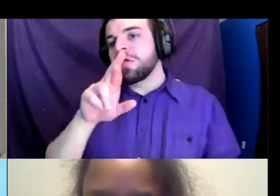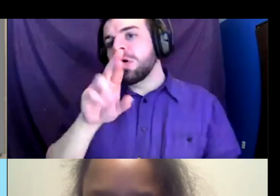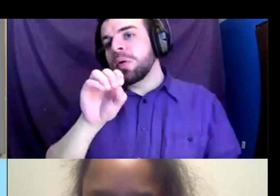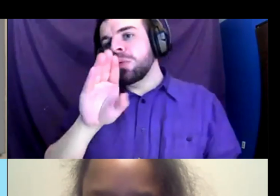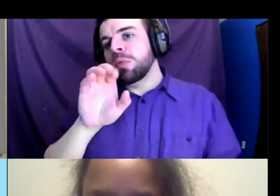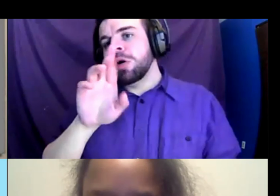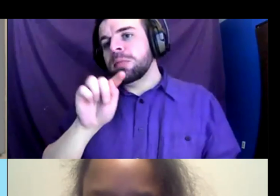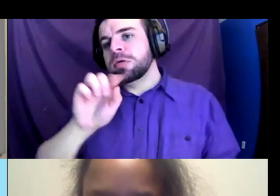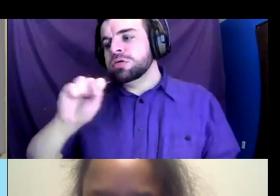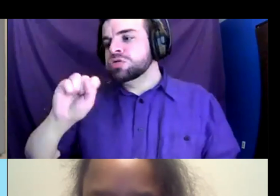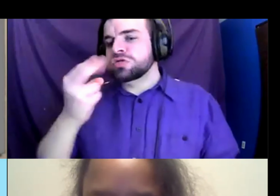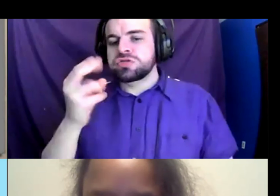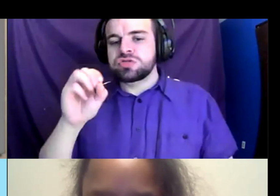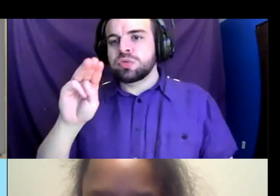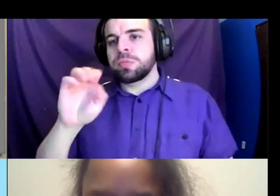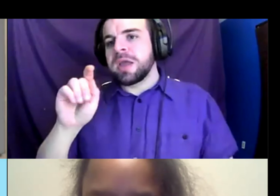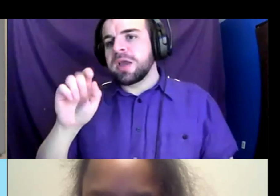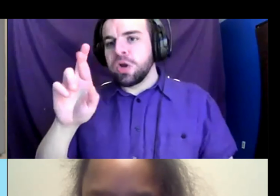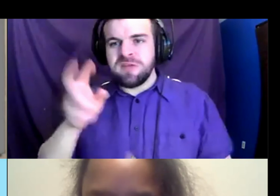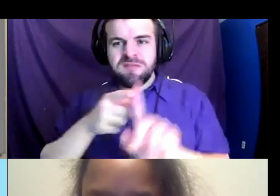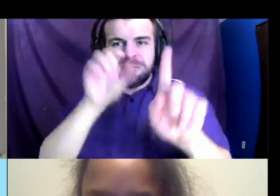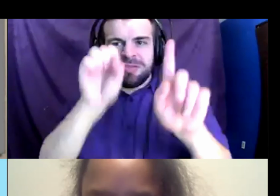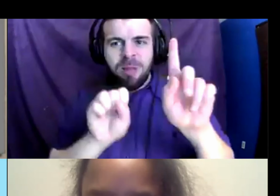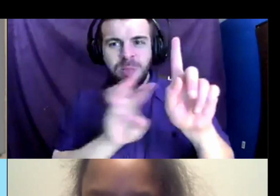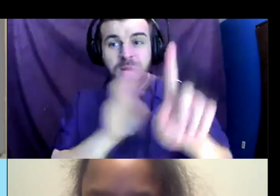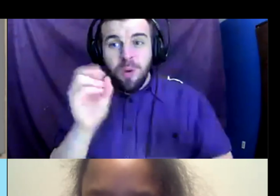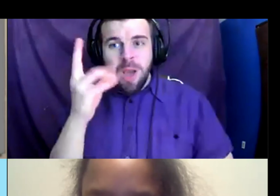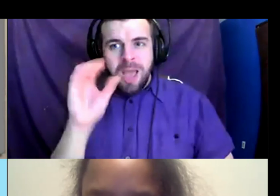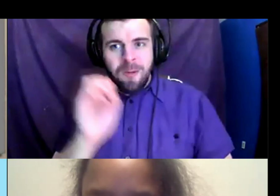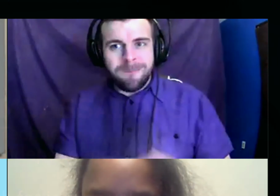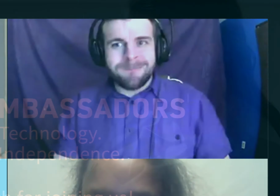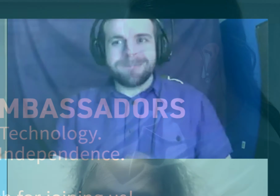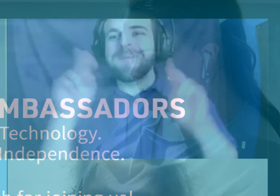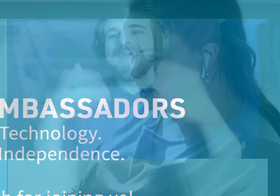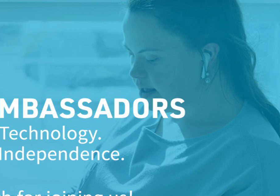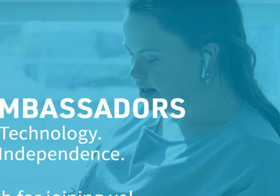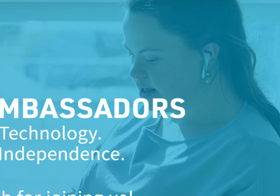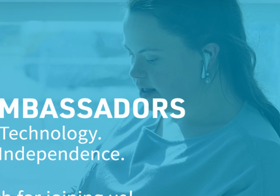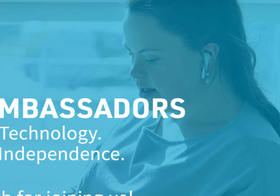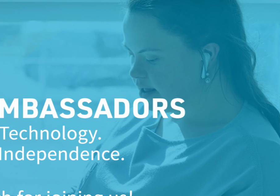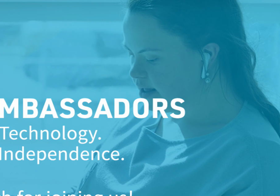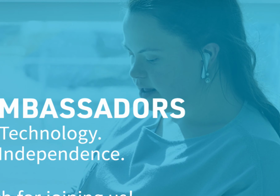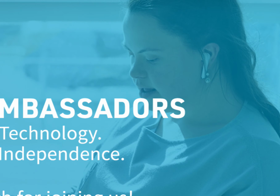All right. Everybody have a wonderful day. Bye.